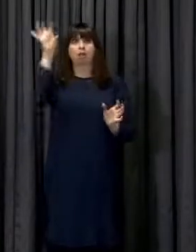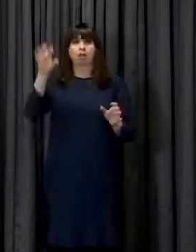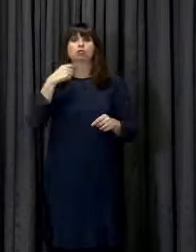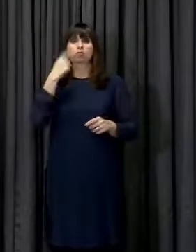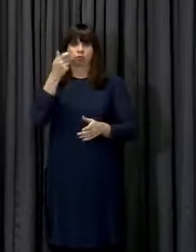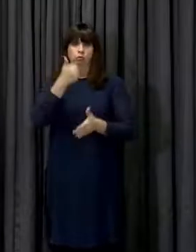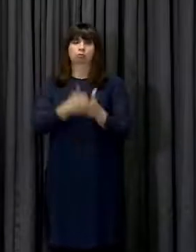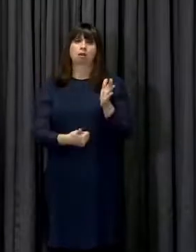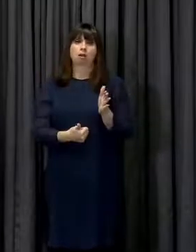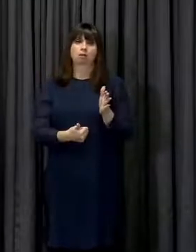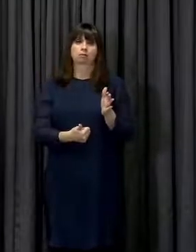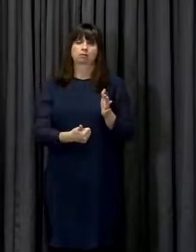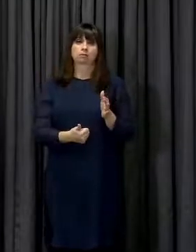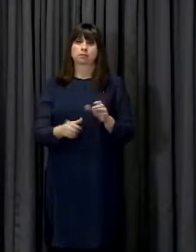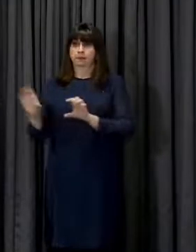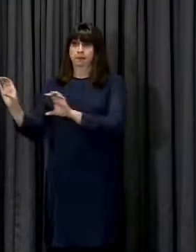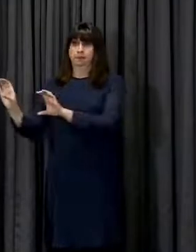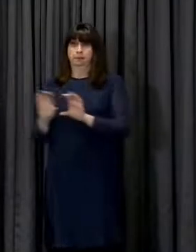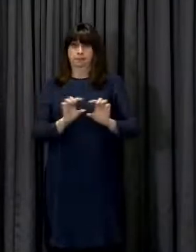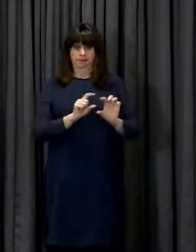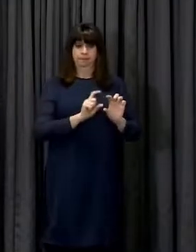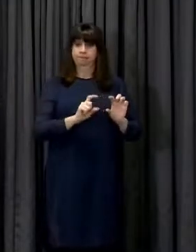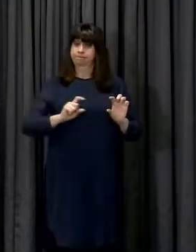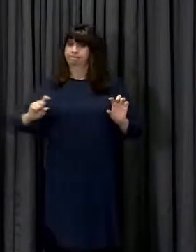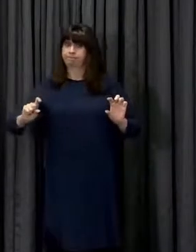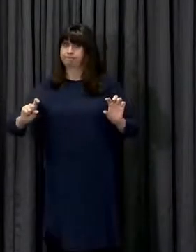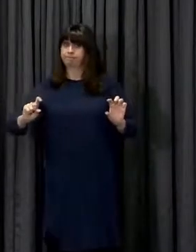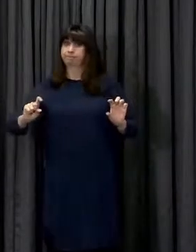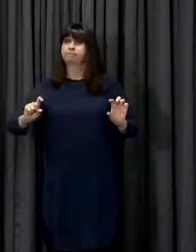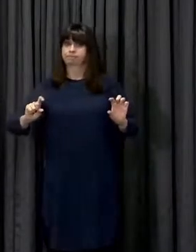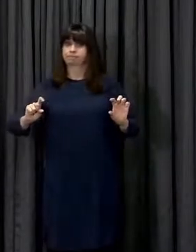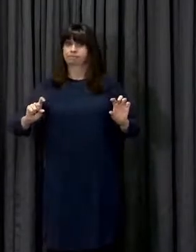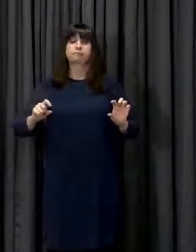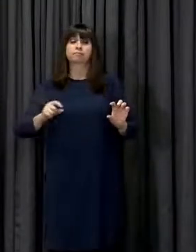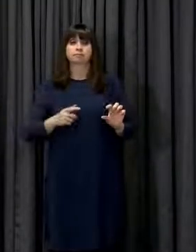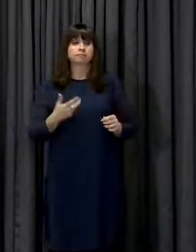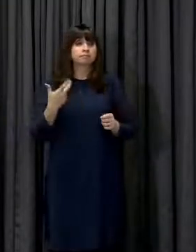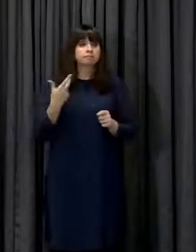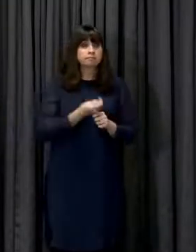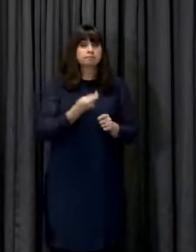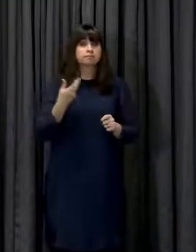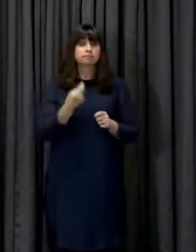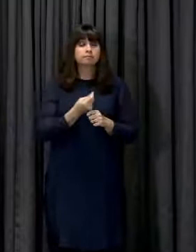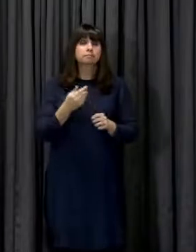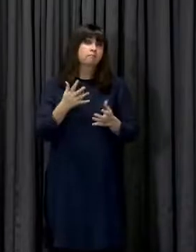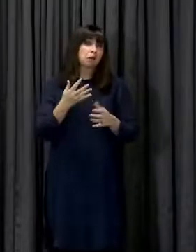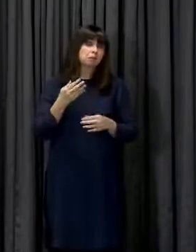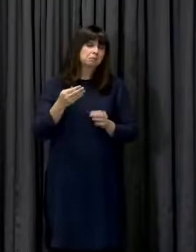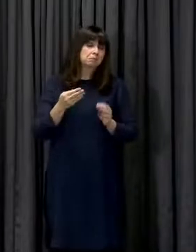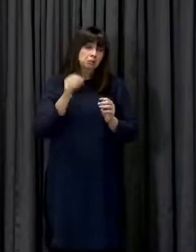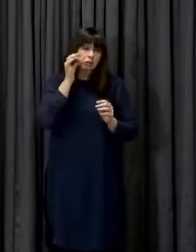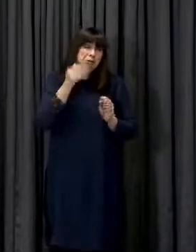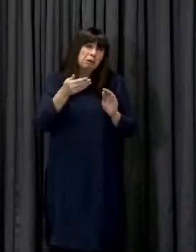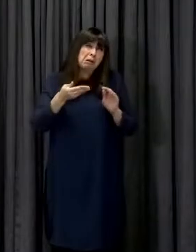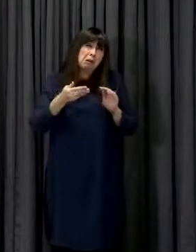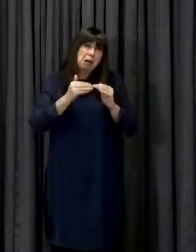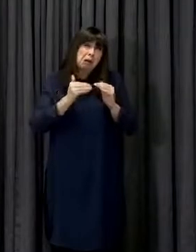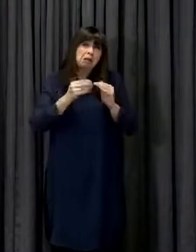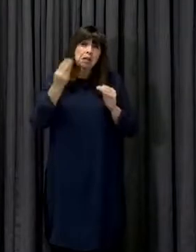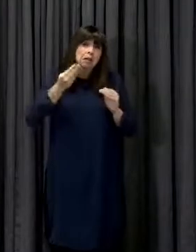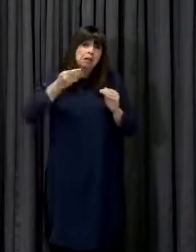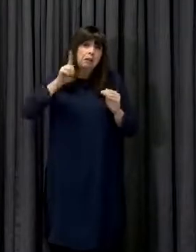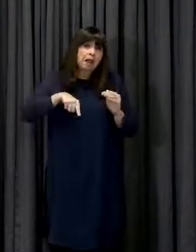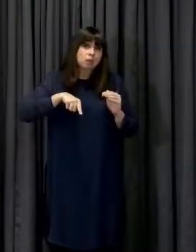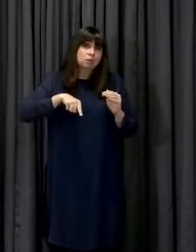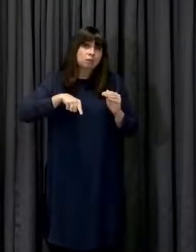coronavirus vaccinations that we'll get mean that we can provide vaccinations to just under 19,000 people